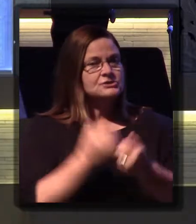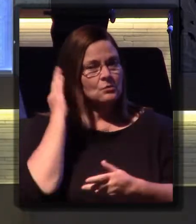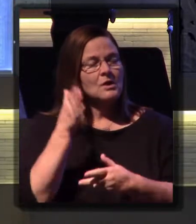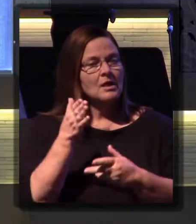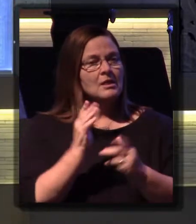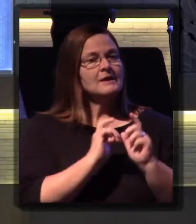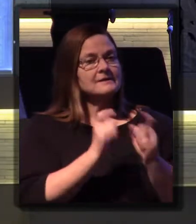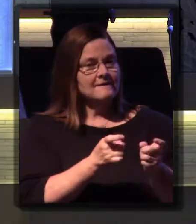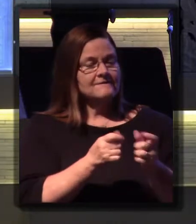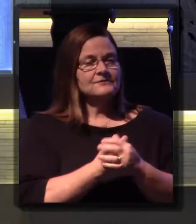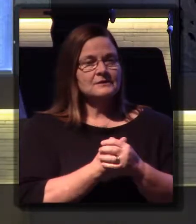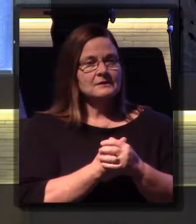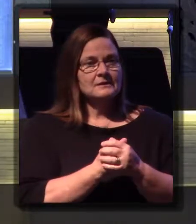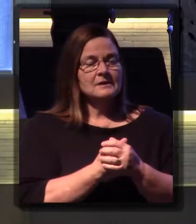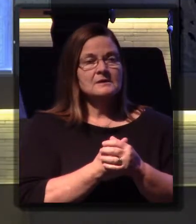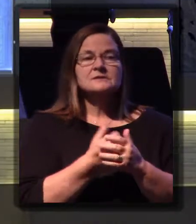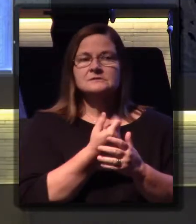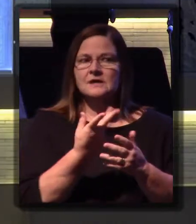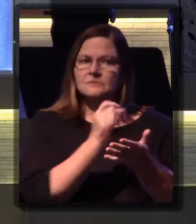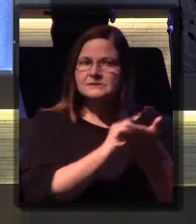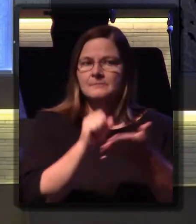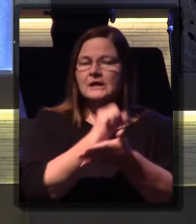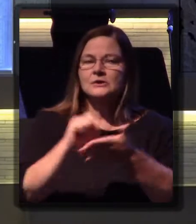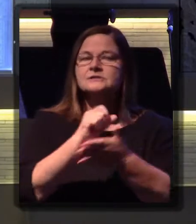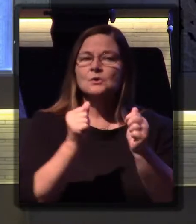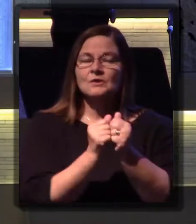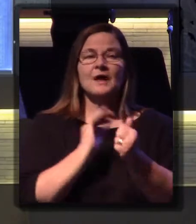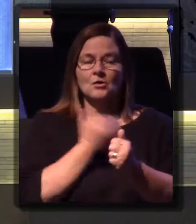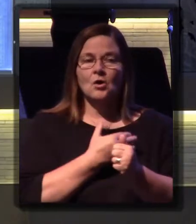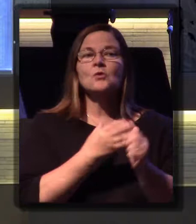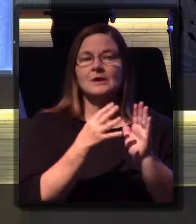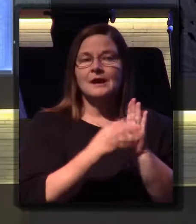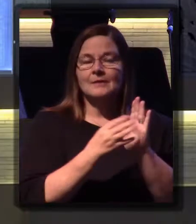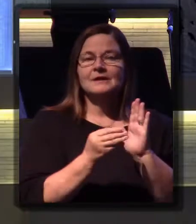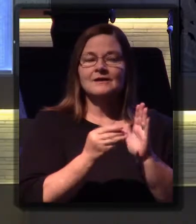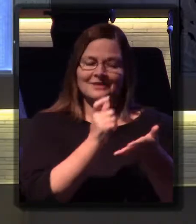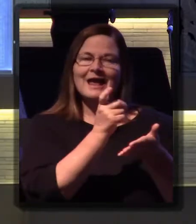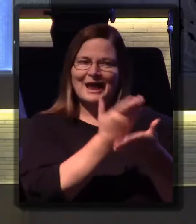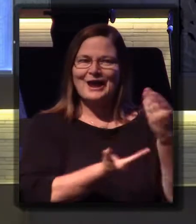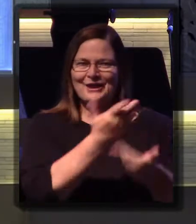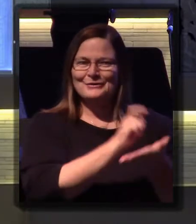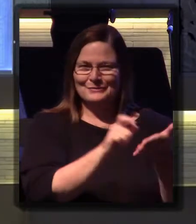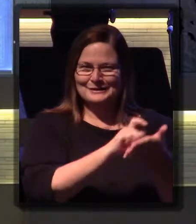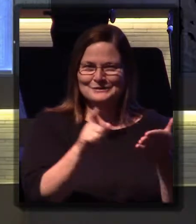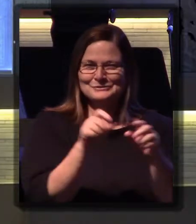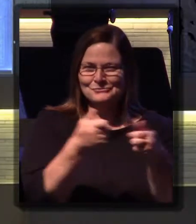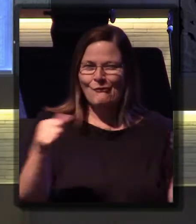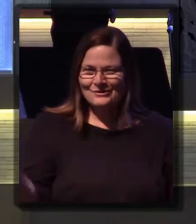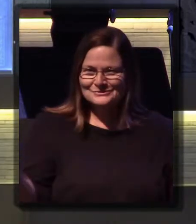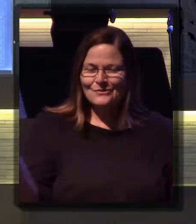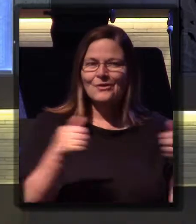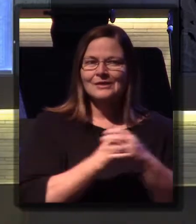O'Hare, where a family foundation is going to gift a number of seminaries with our own copy